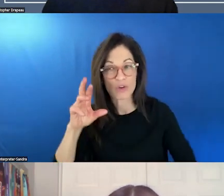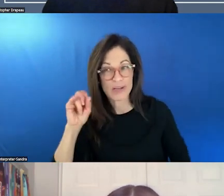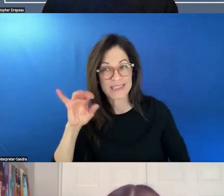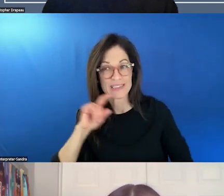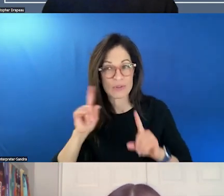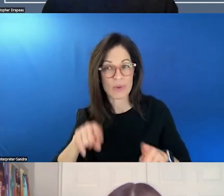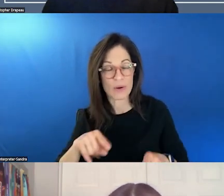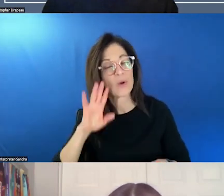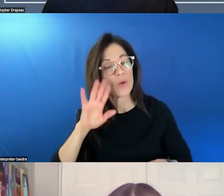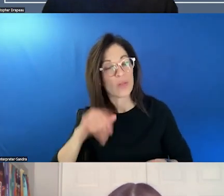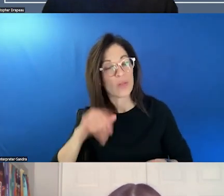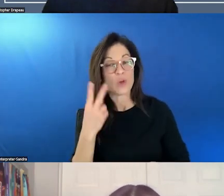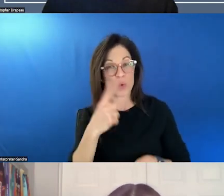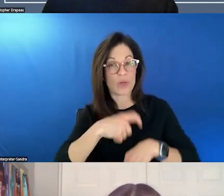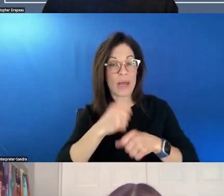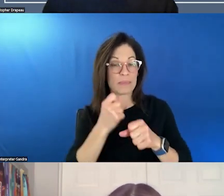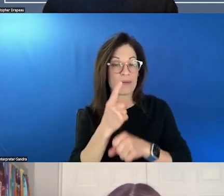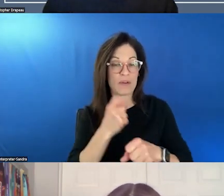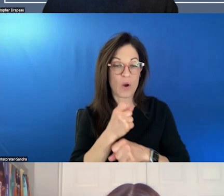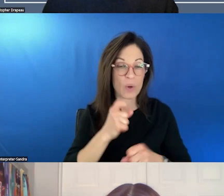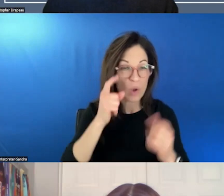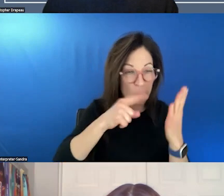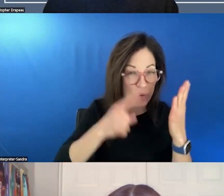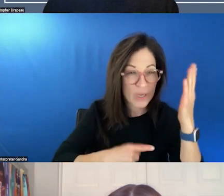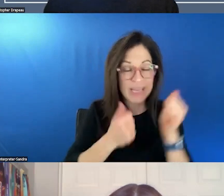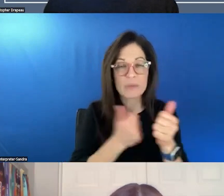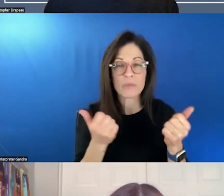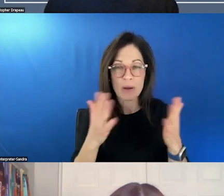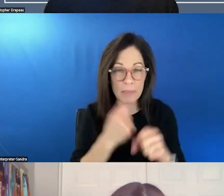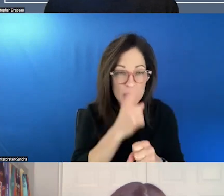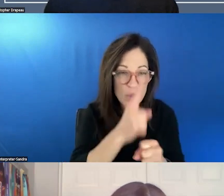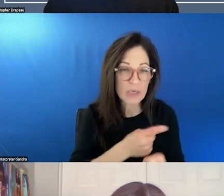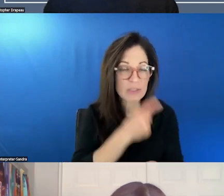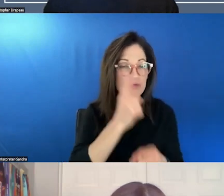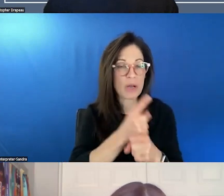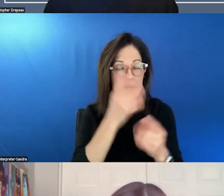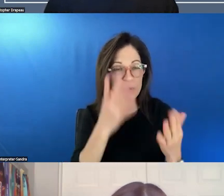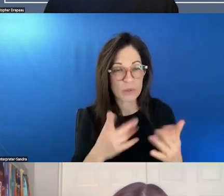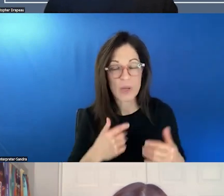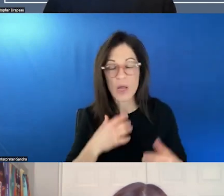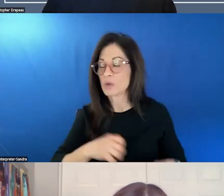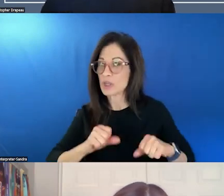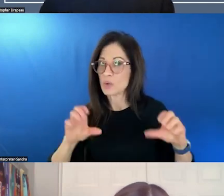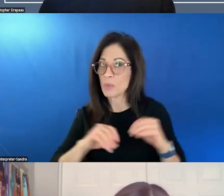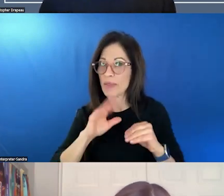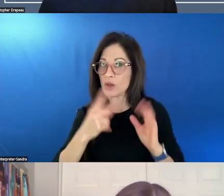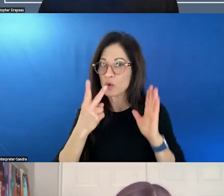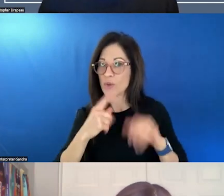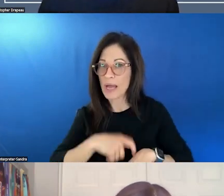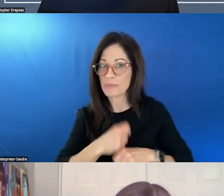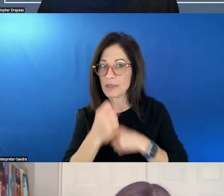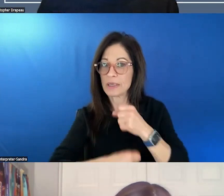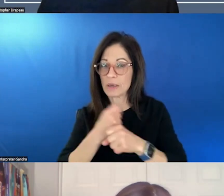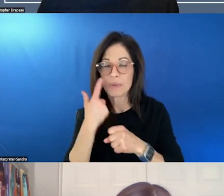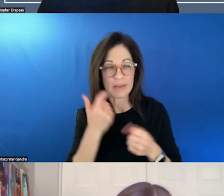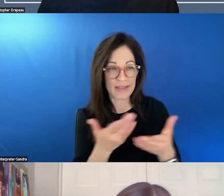go through and we contact each provider and we validate the information that we have. I wish we could do it more often because I know that these things can change